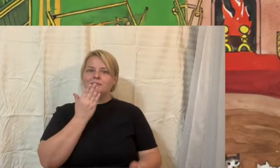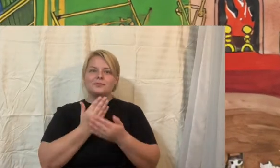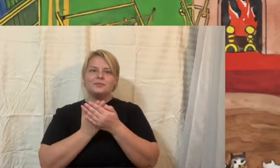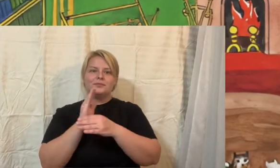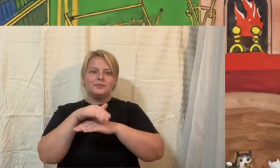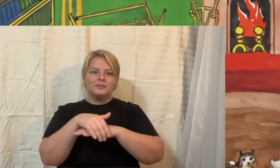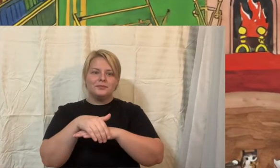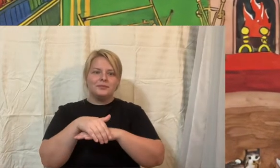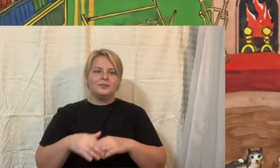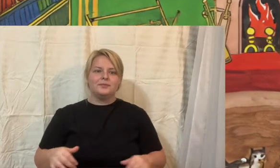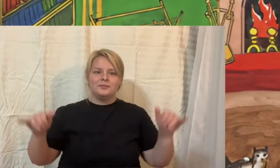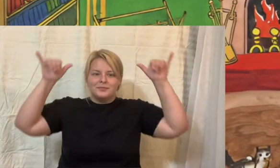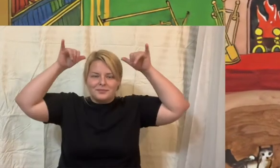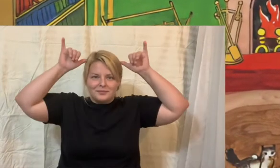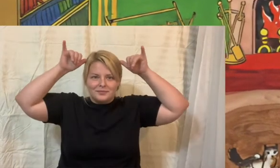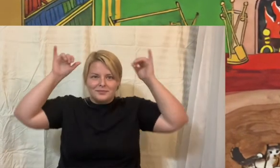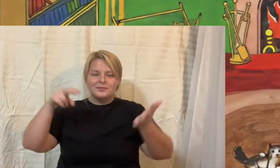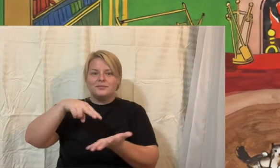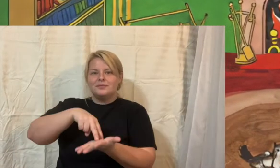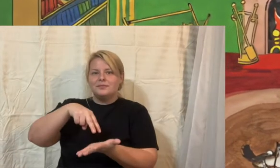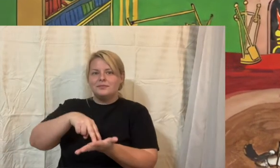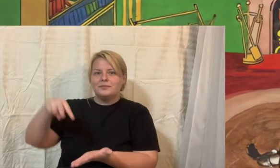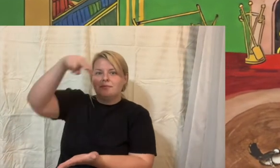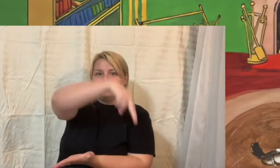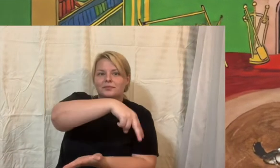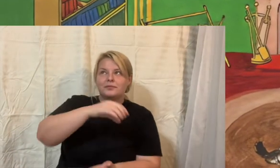Good night, cow jumping over the moon.